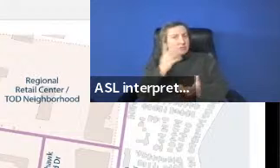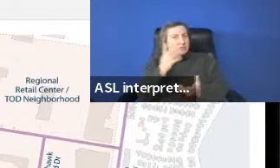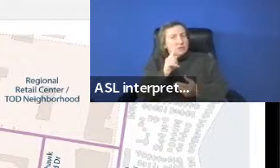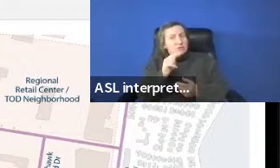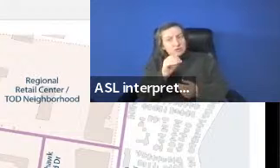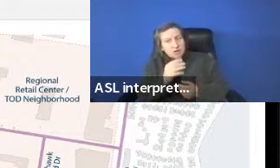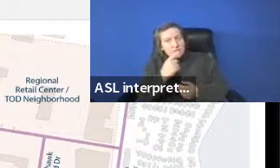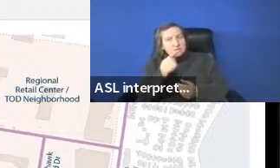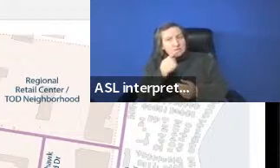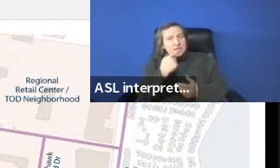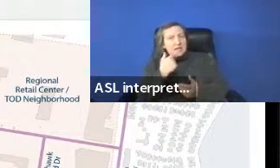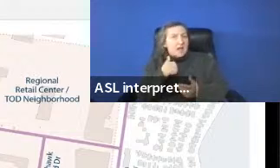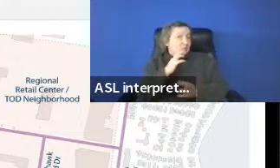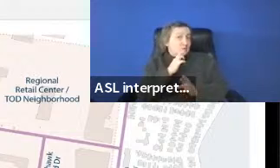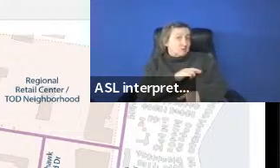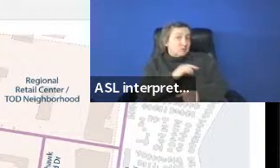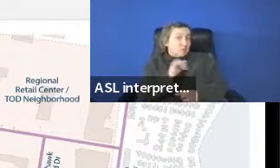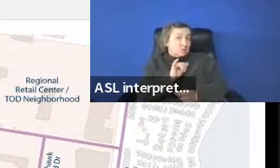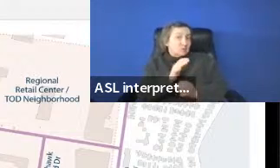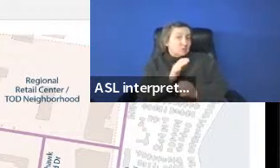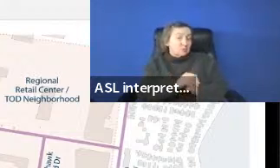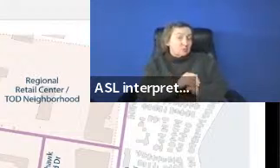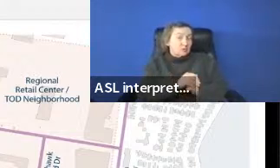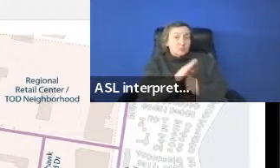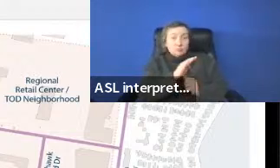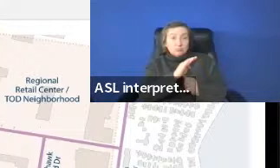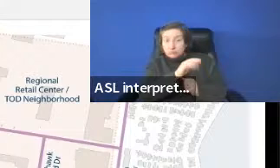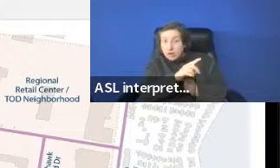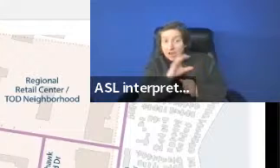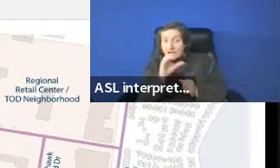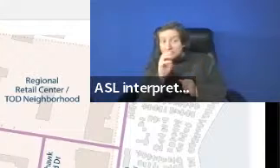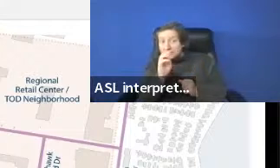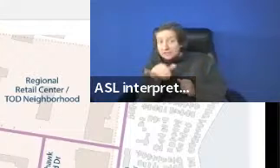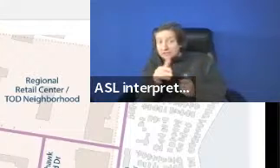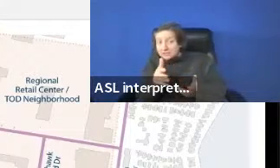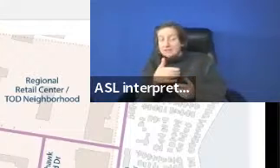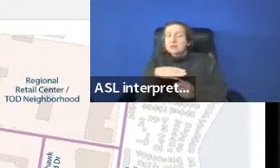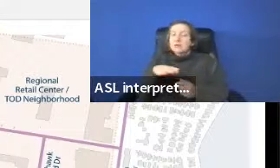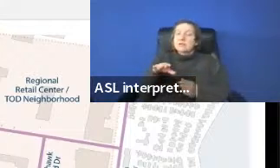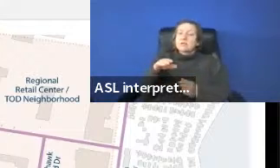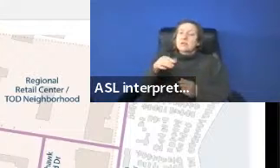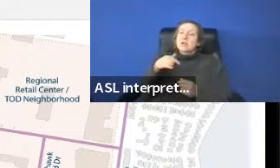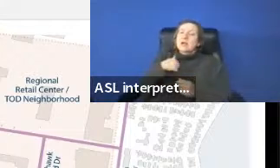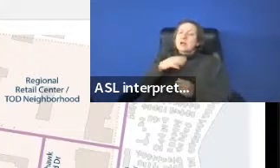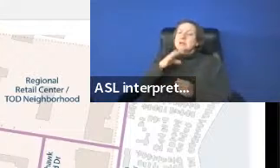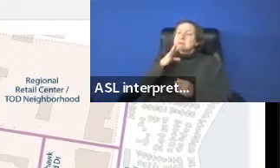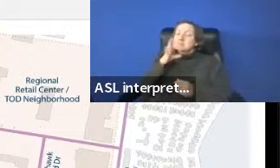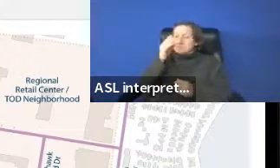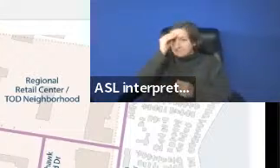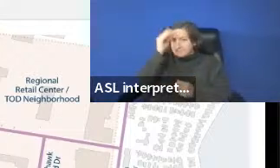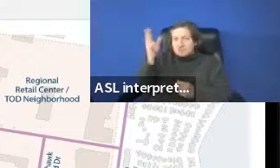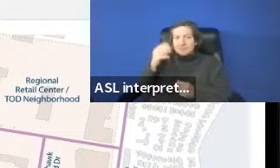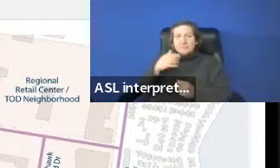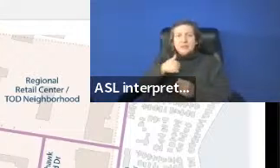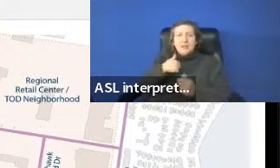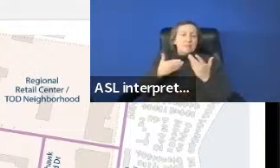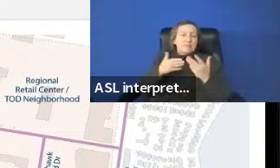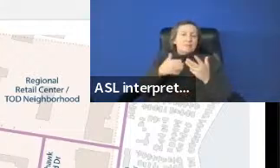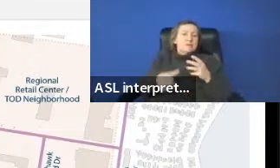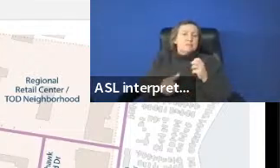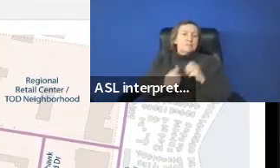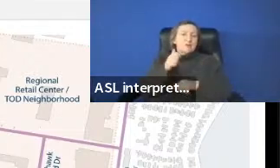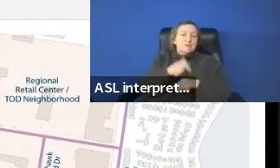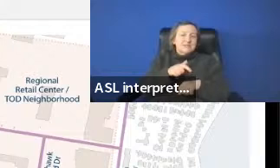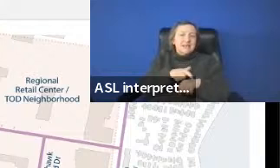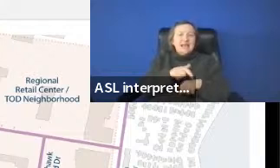will respond as well. So Brad or Casey? I'll probably speak up because I have maybe spent the most time out